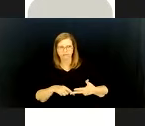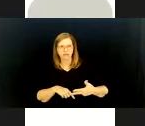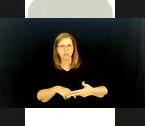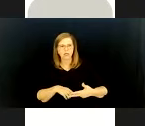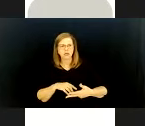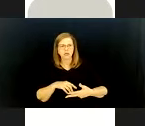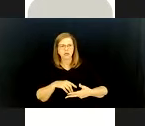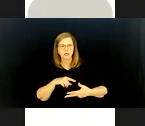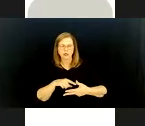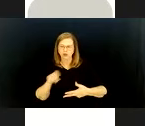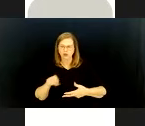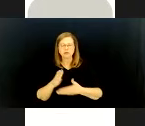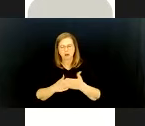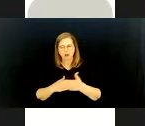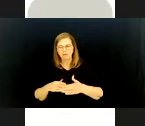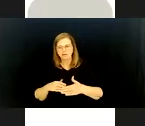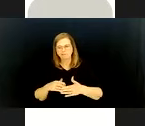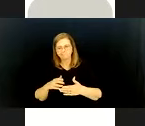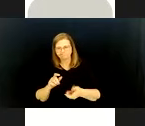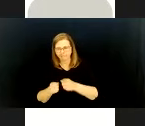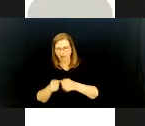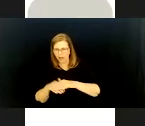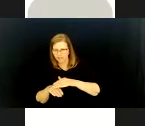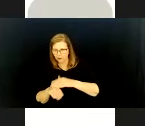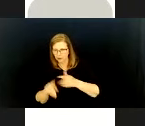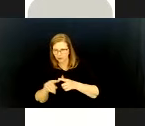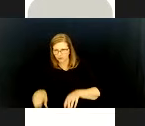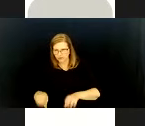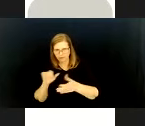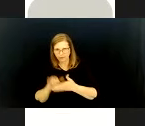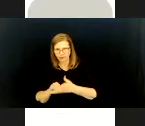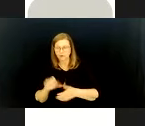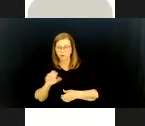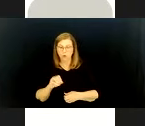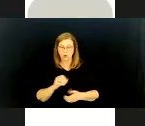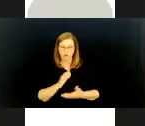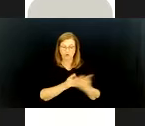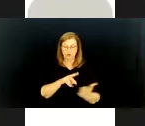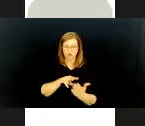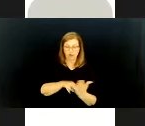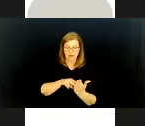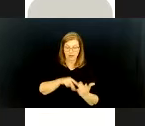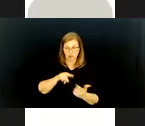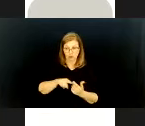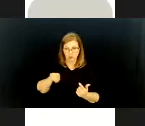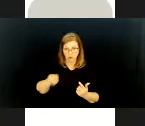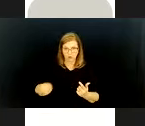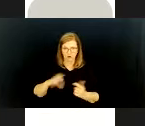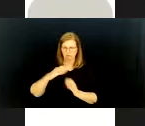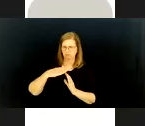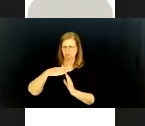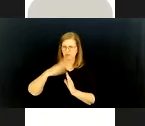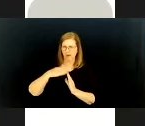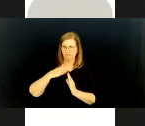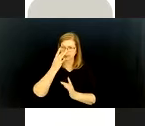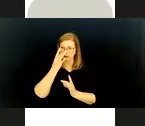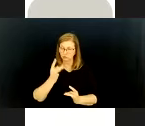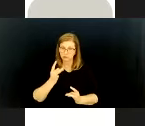accommodations to take that. So she had that read to her, and her top career interests